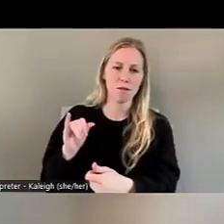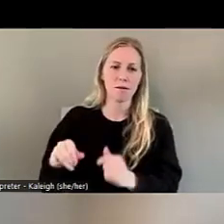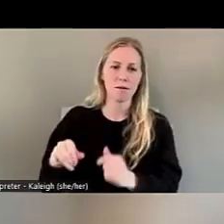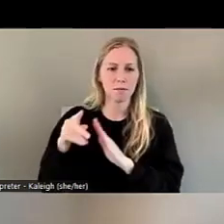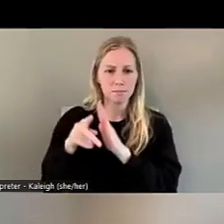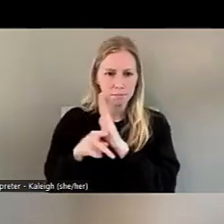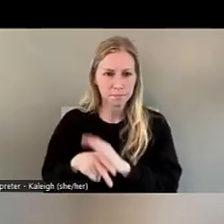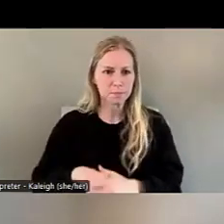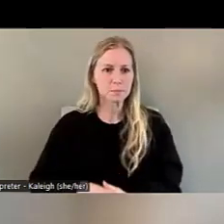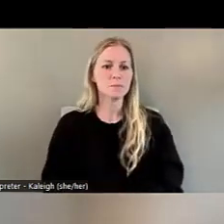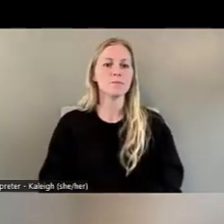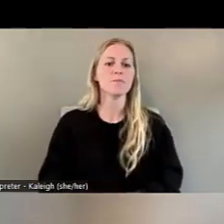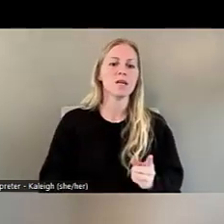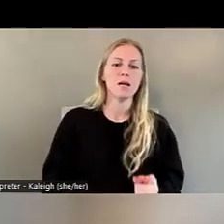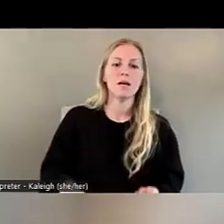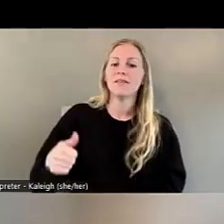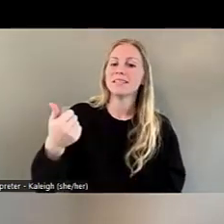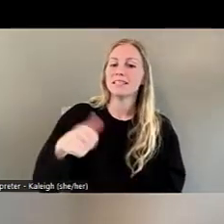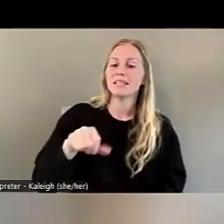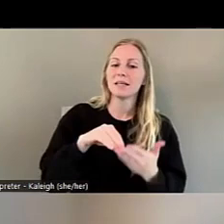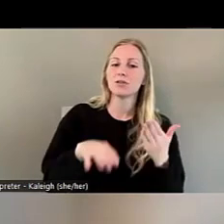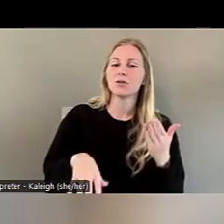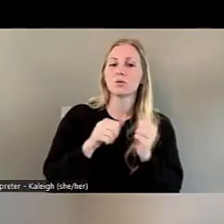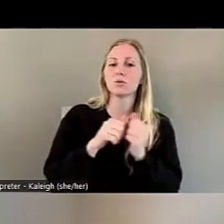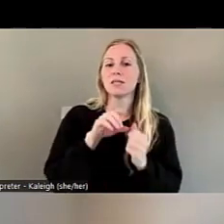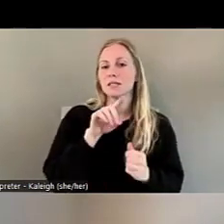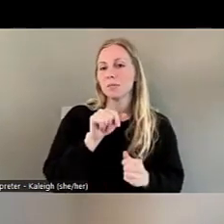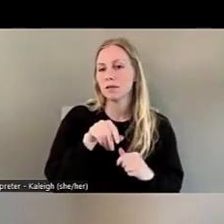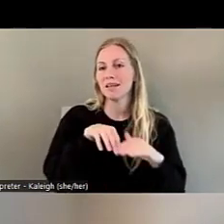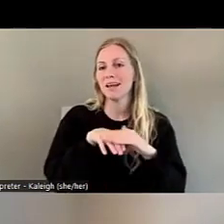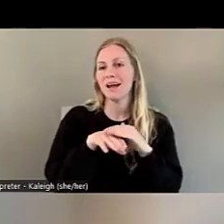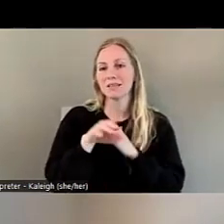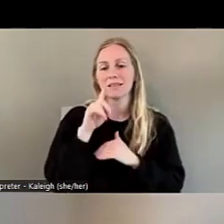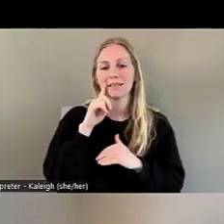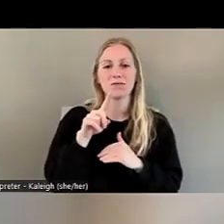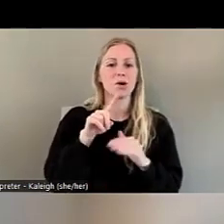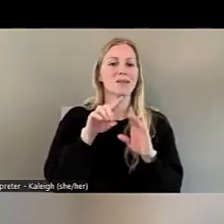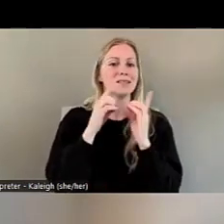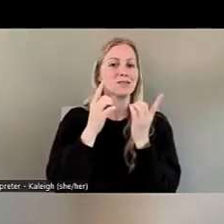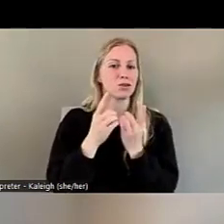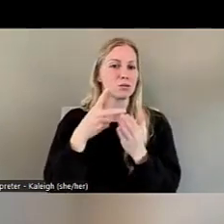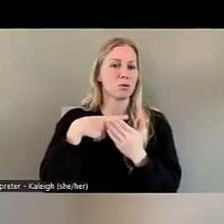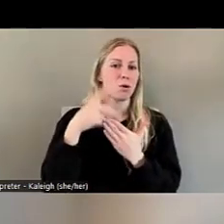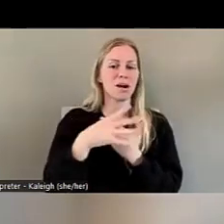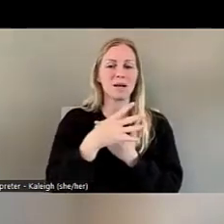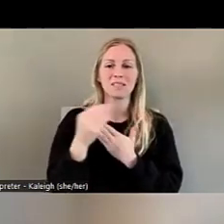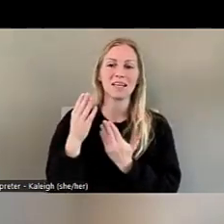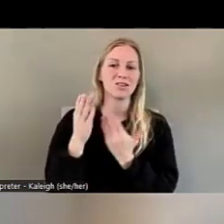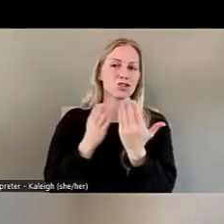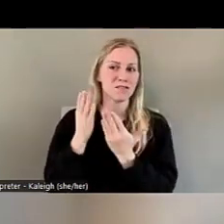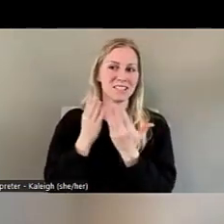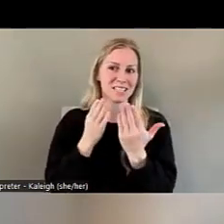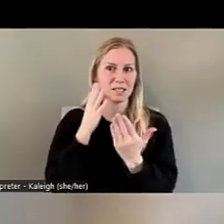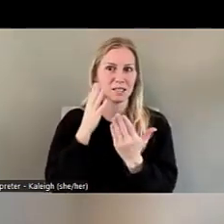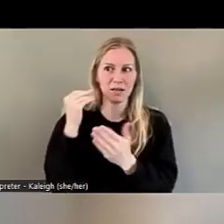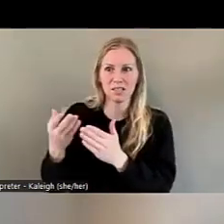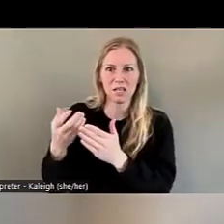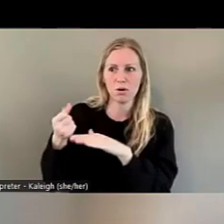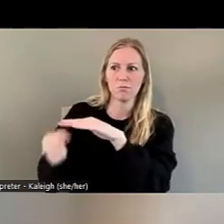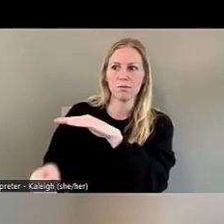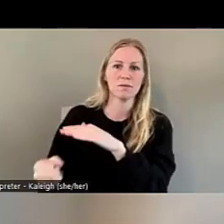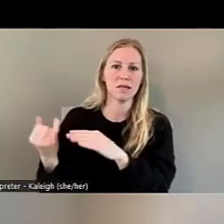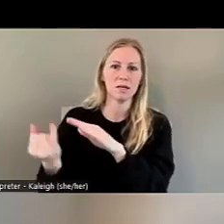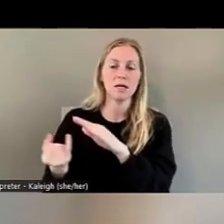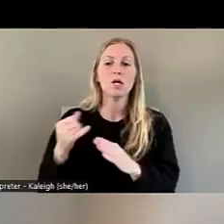that denied students with disabilities access to the district's programs and services. Even though students with